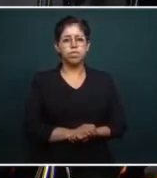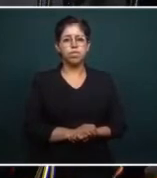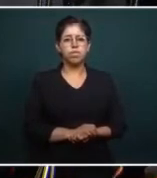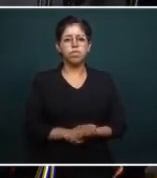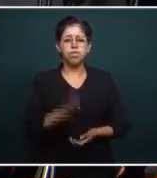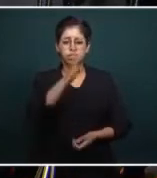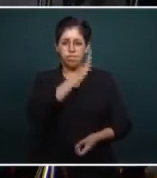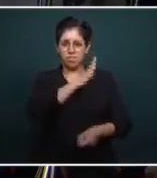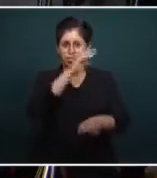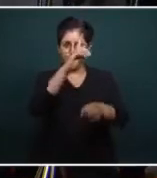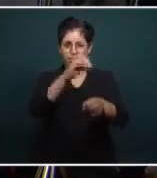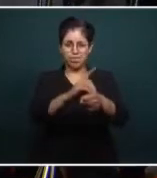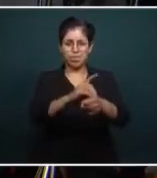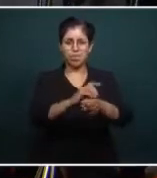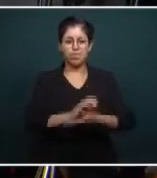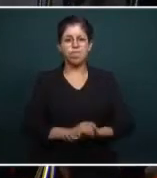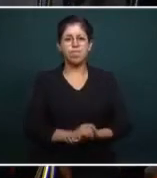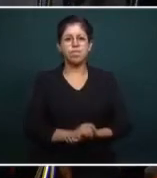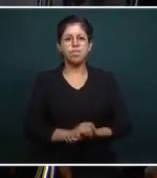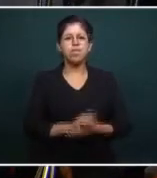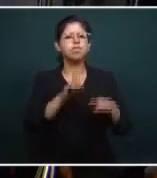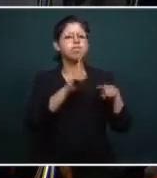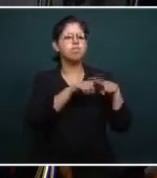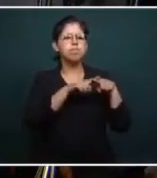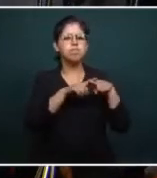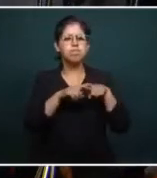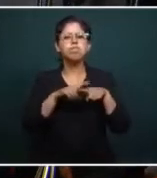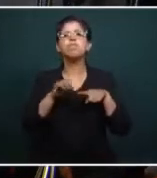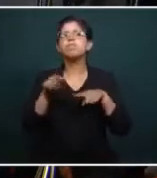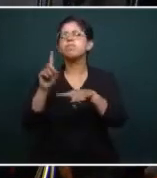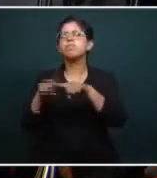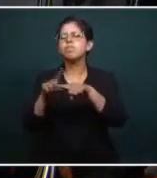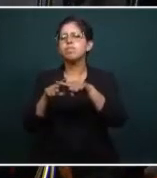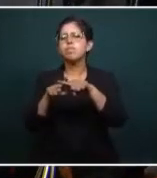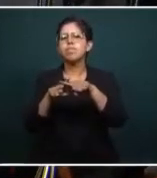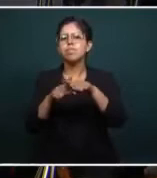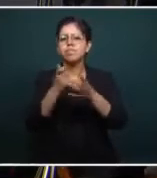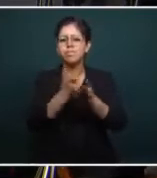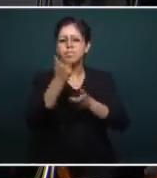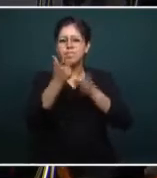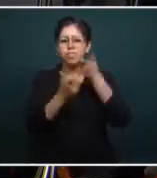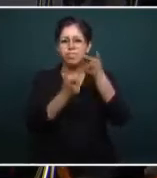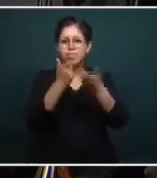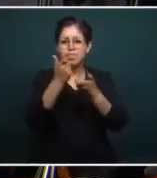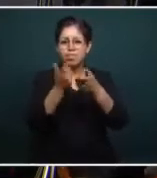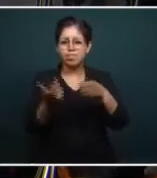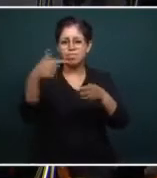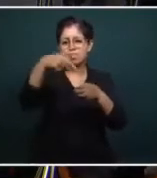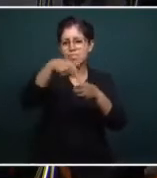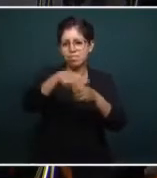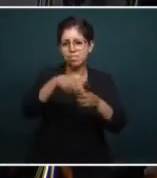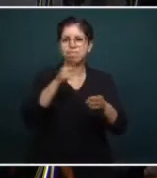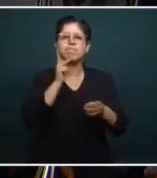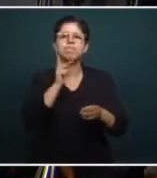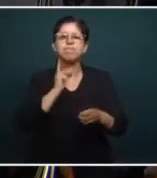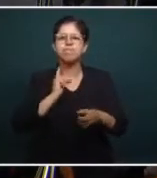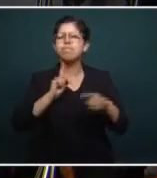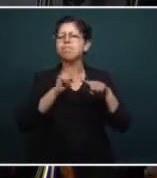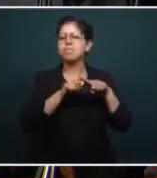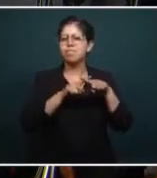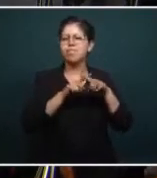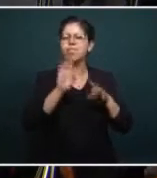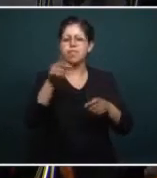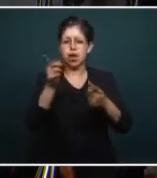Muy buenos días. Hello. ¿Quiénes quieren los precios de los It's now the combustibles? who's in the Tenemos combustibles primeramente or gas la